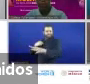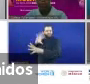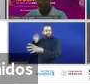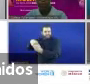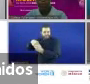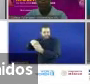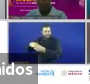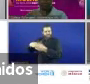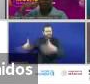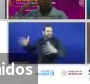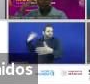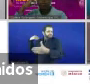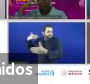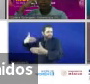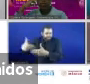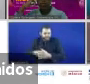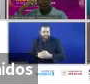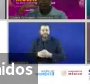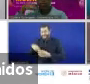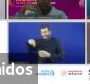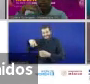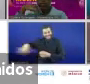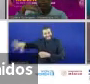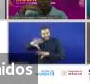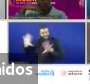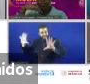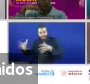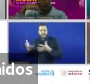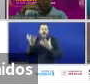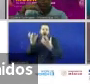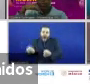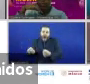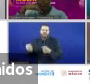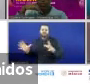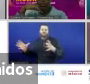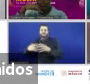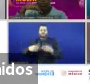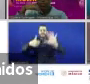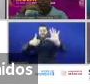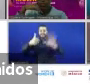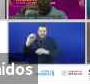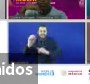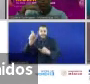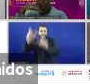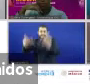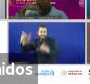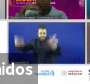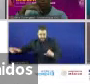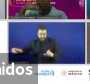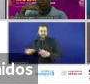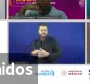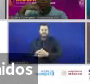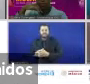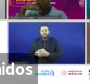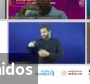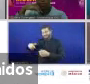members, and by the way, 25 of them are male members. So making sure that you make these